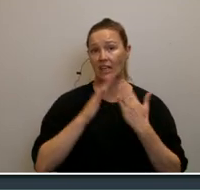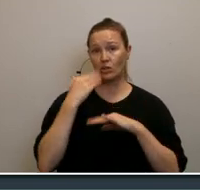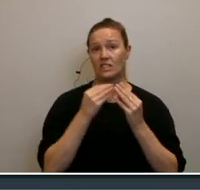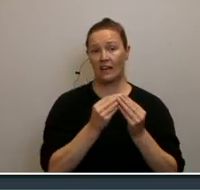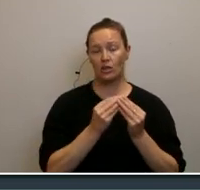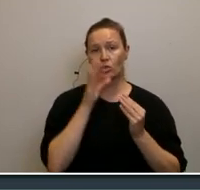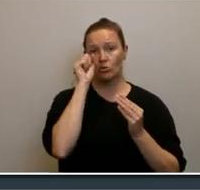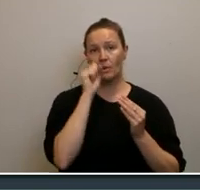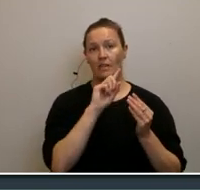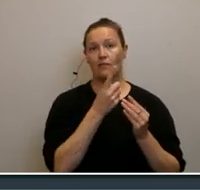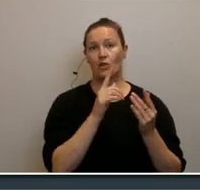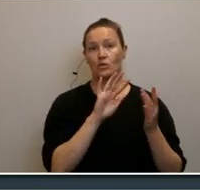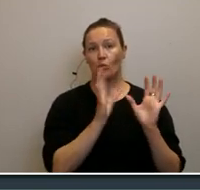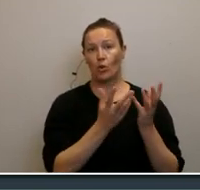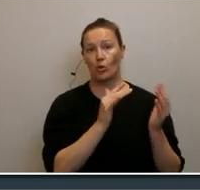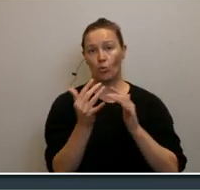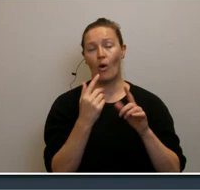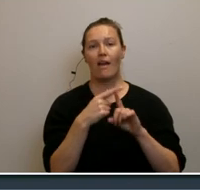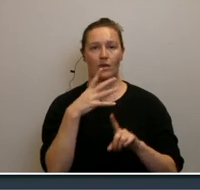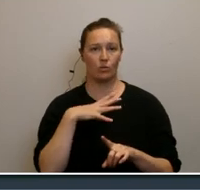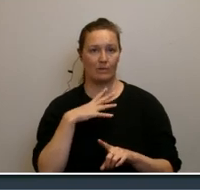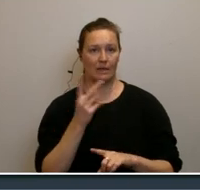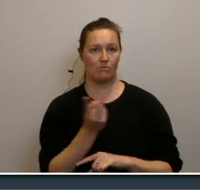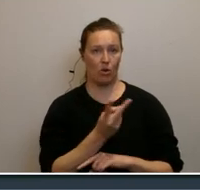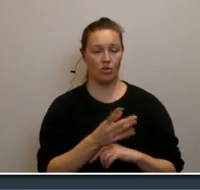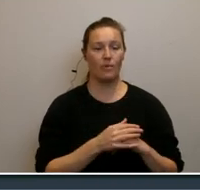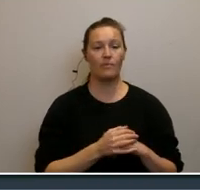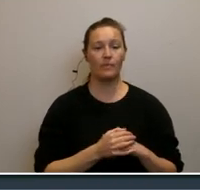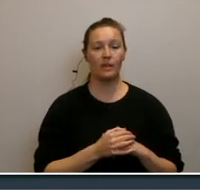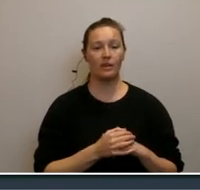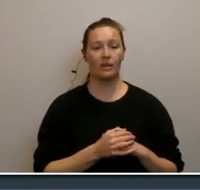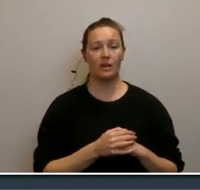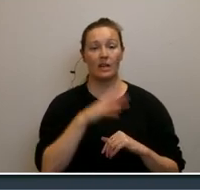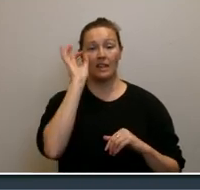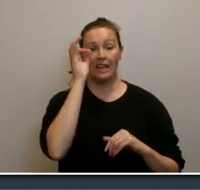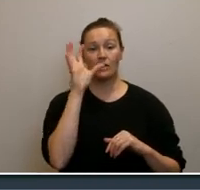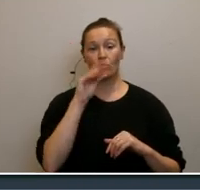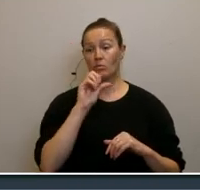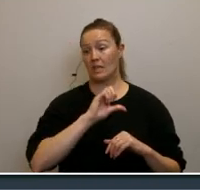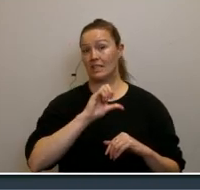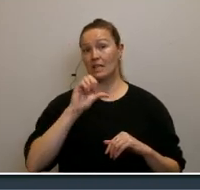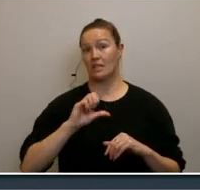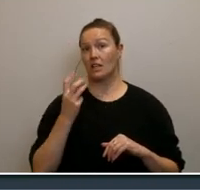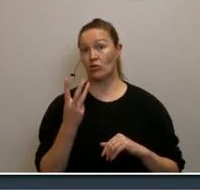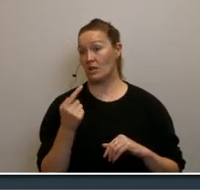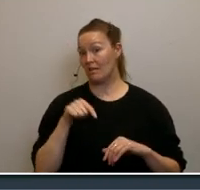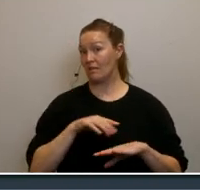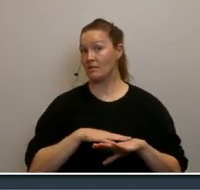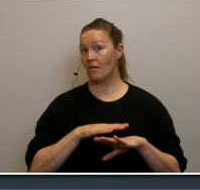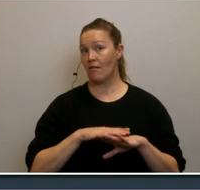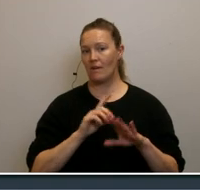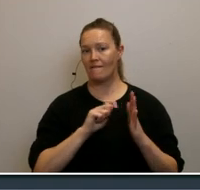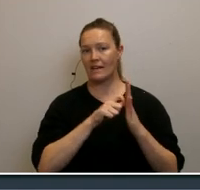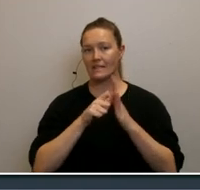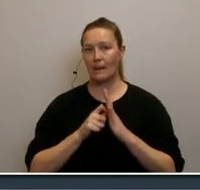the First World War and women, as reflected by the Council in 1993 when they restored it